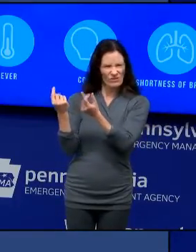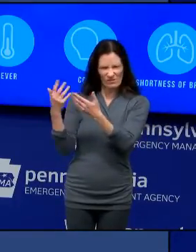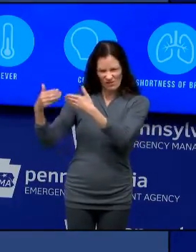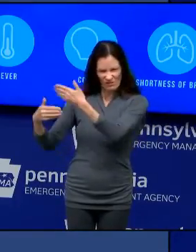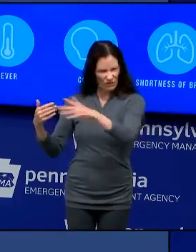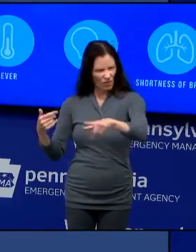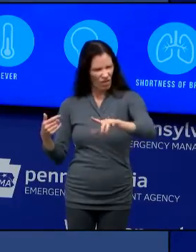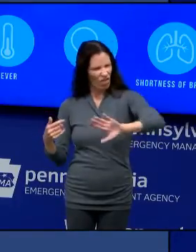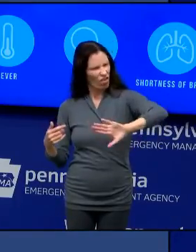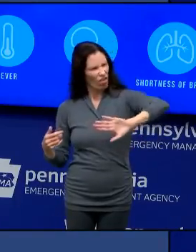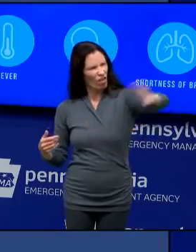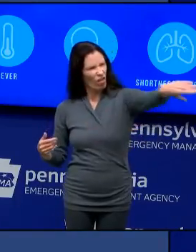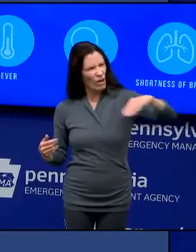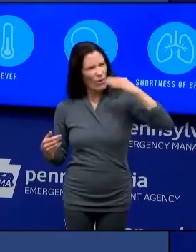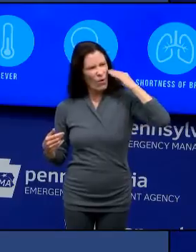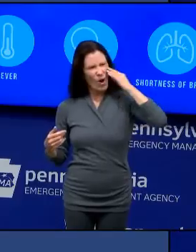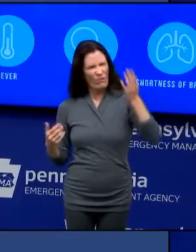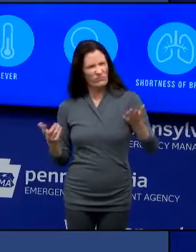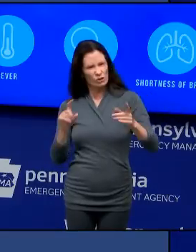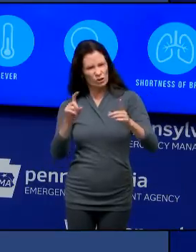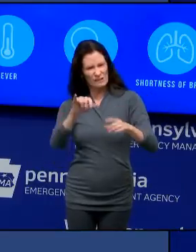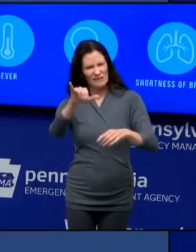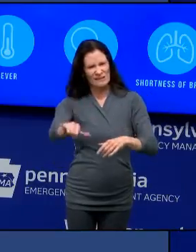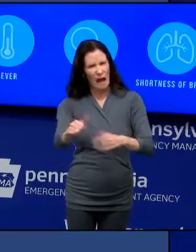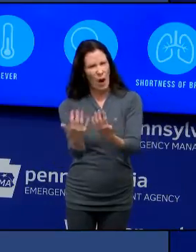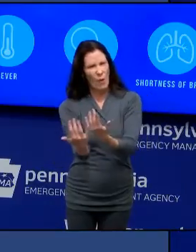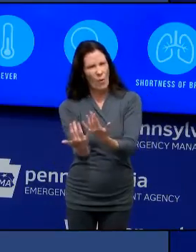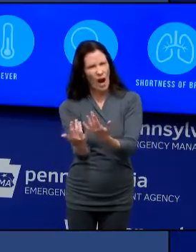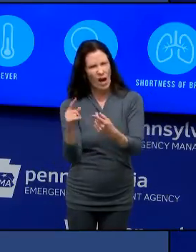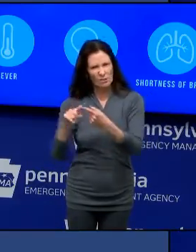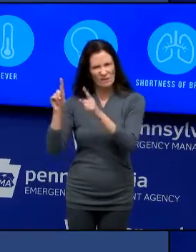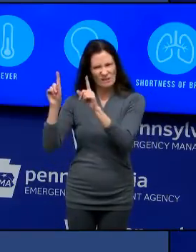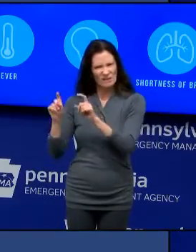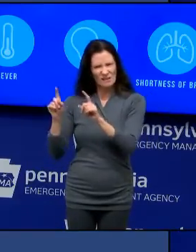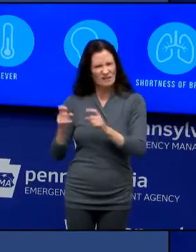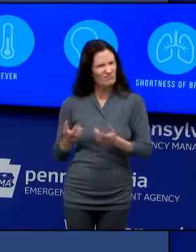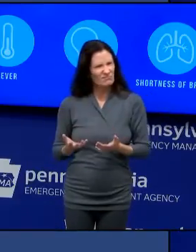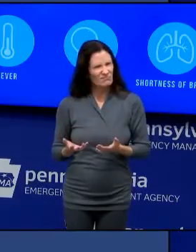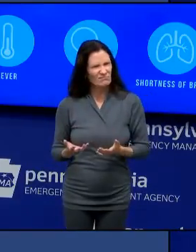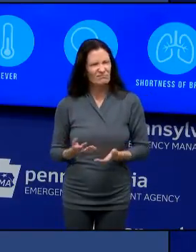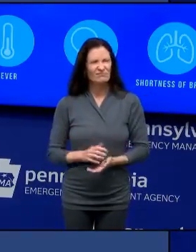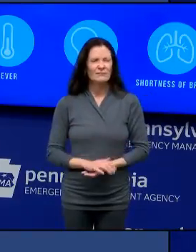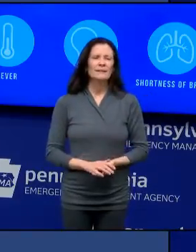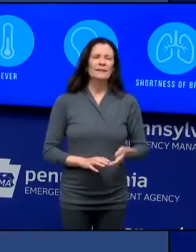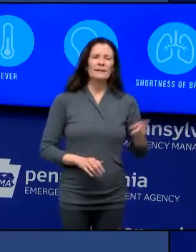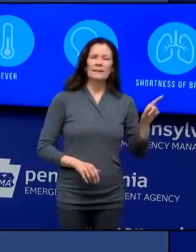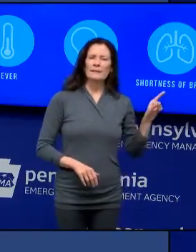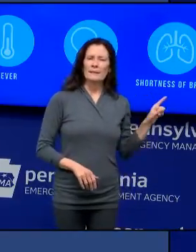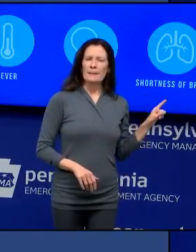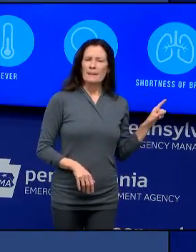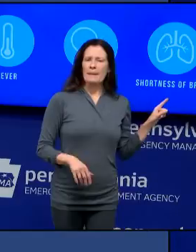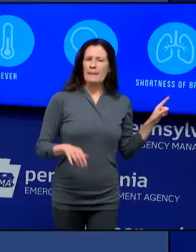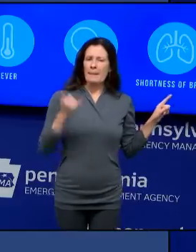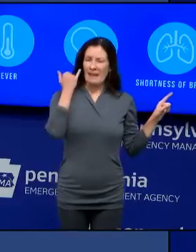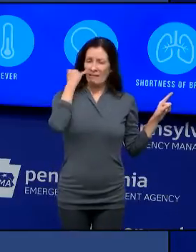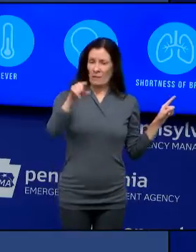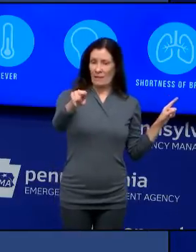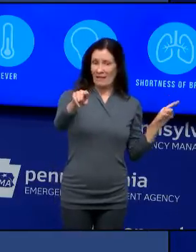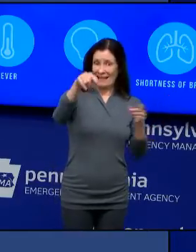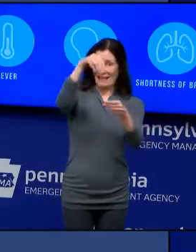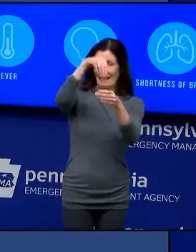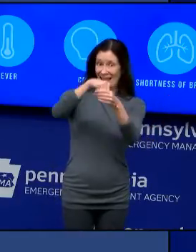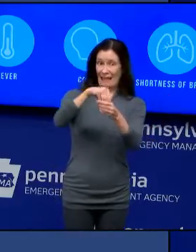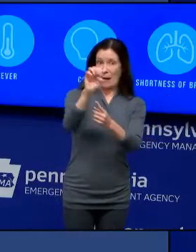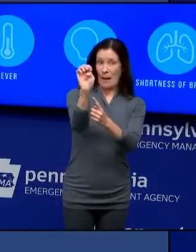in an emergency department but not found to have severe symptoms that would require hospitalization, but a test was performed, then I